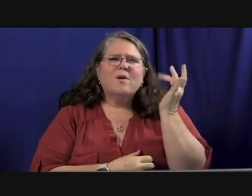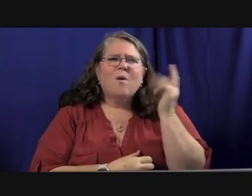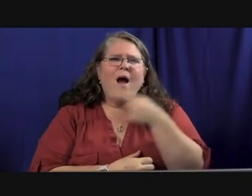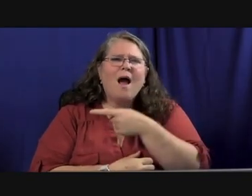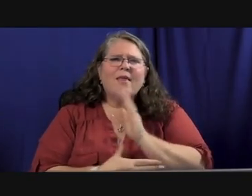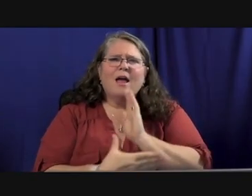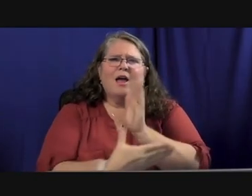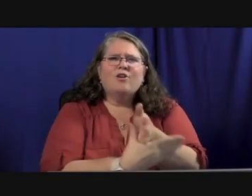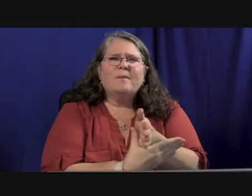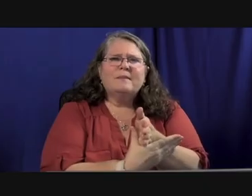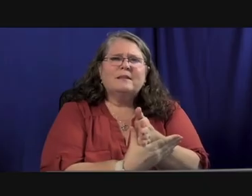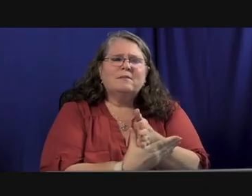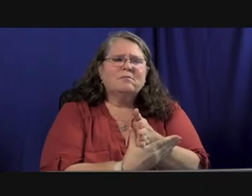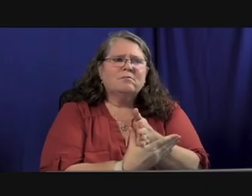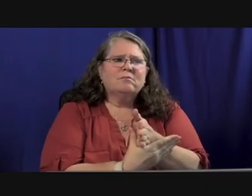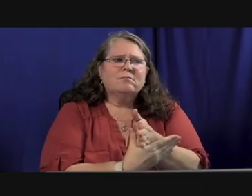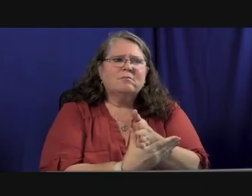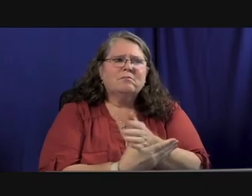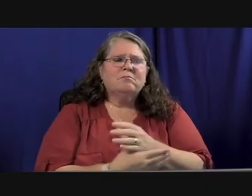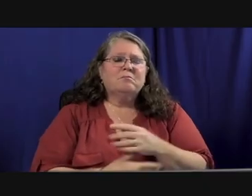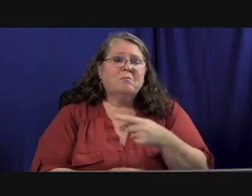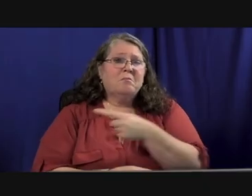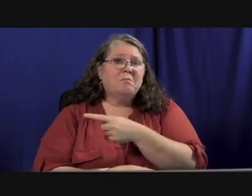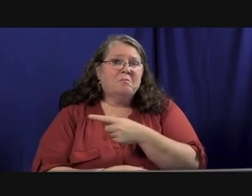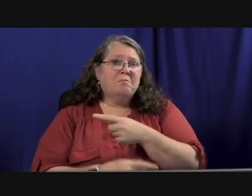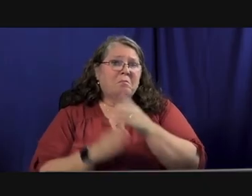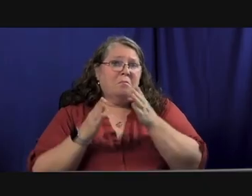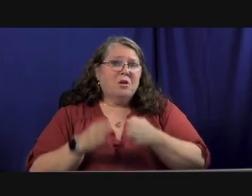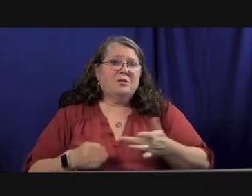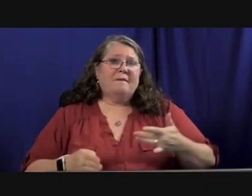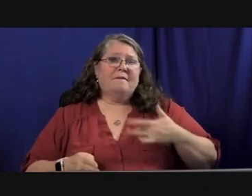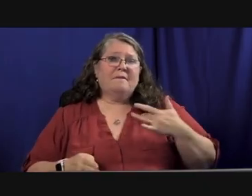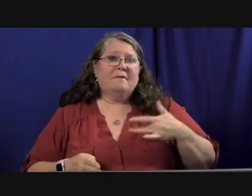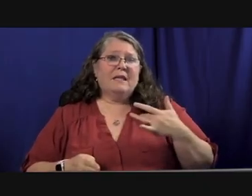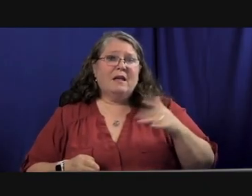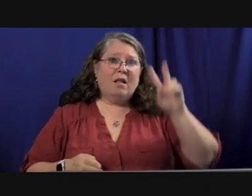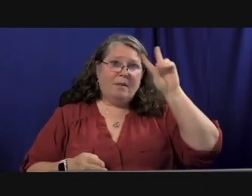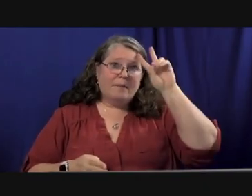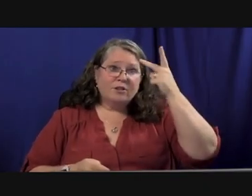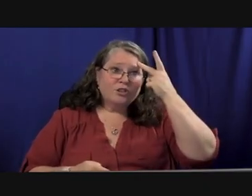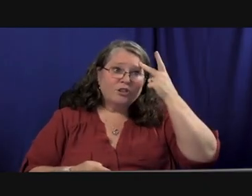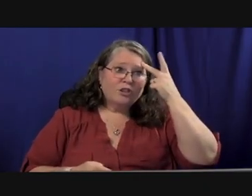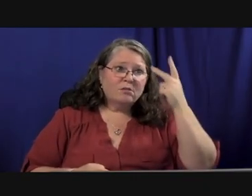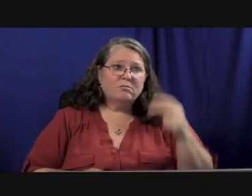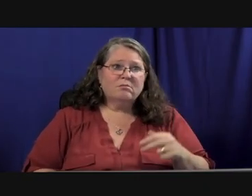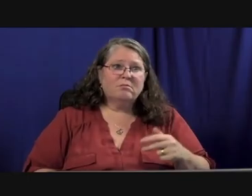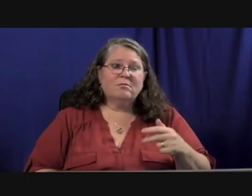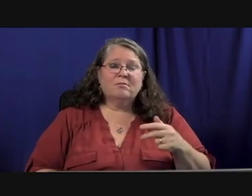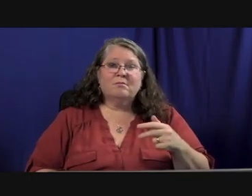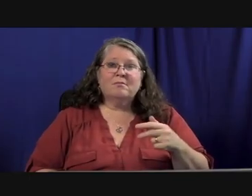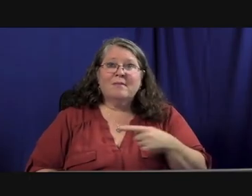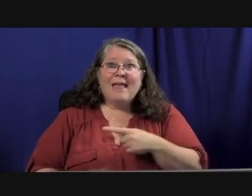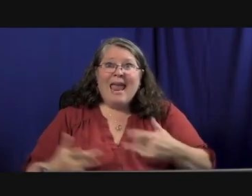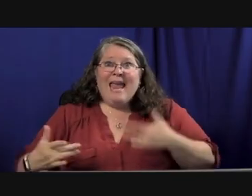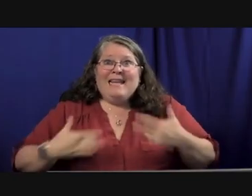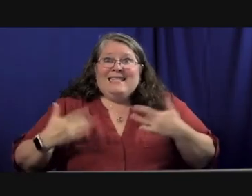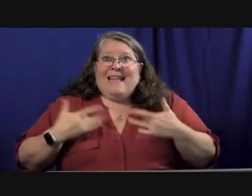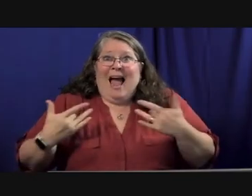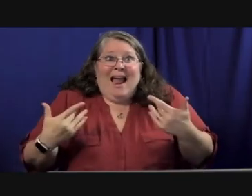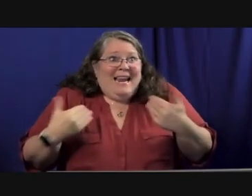spontaneity, trying to figure out as far as when they're interrupting, maybe the person